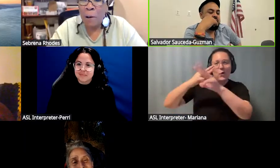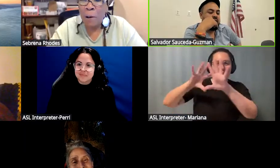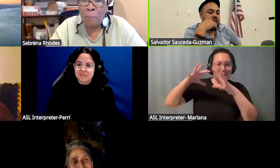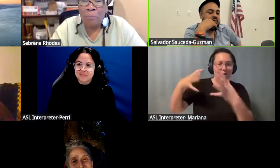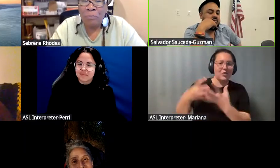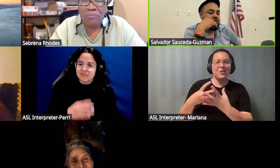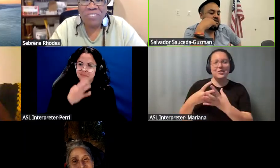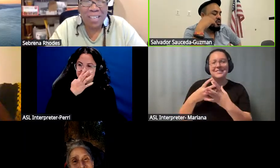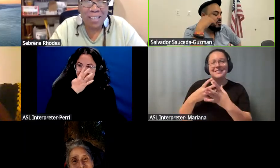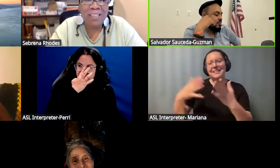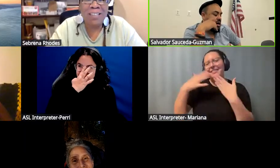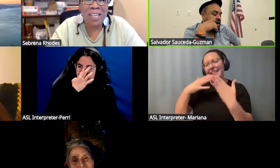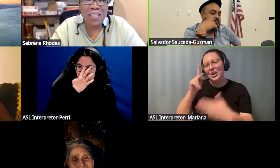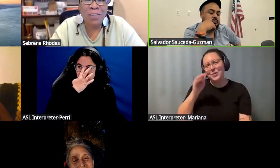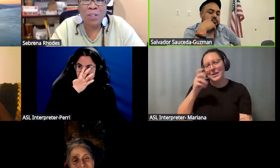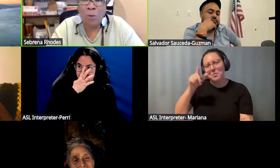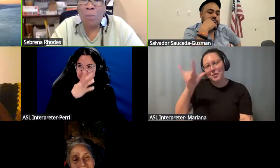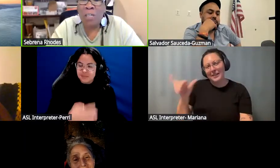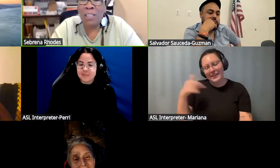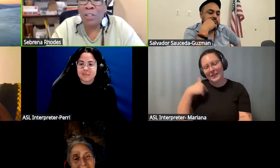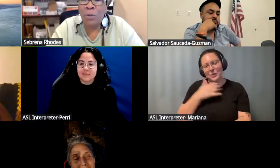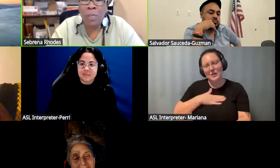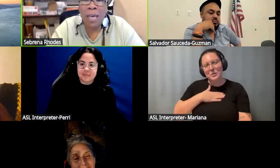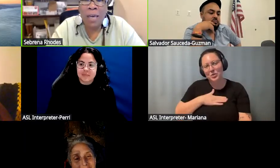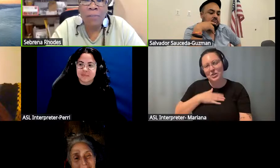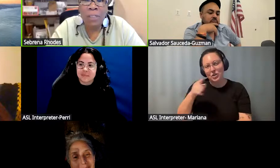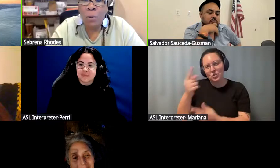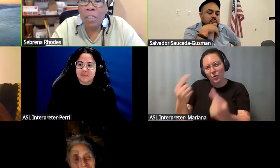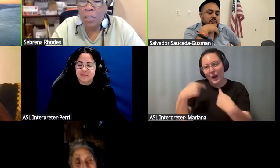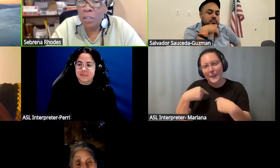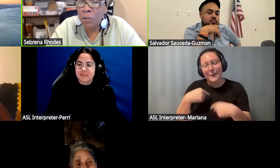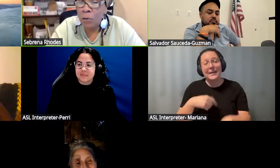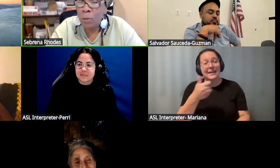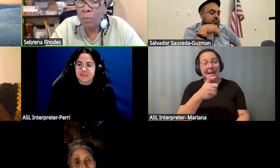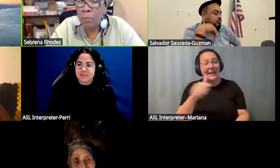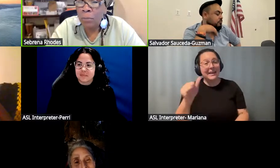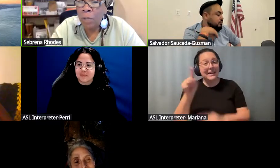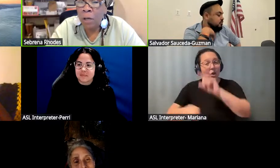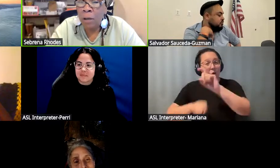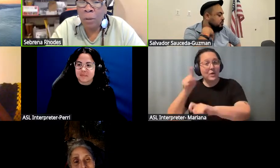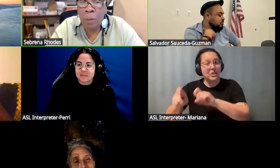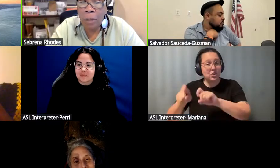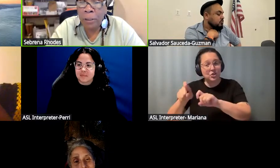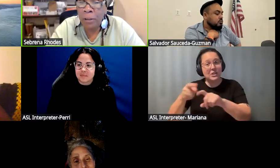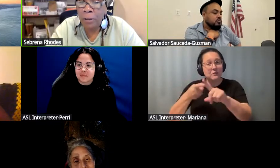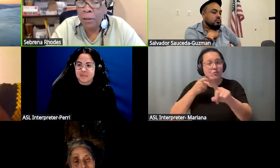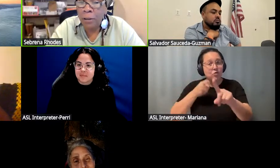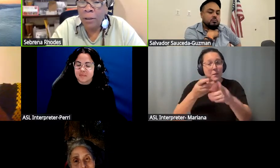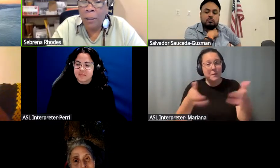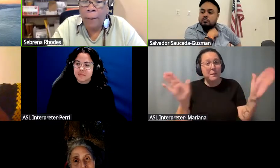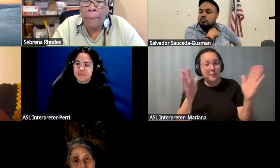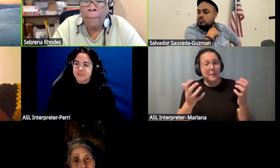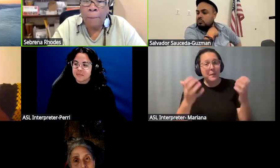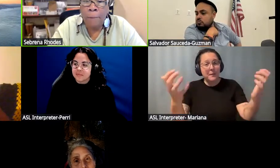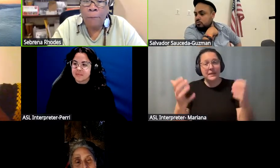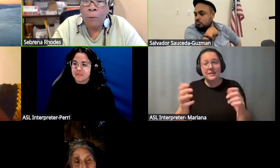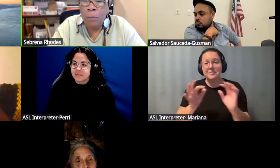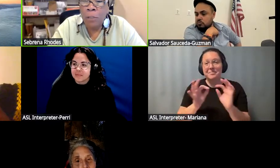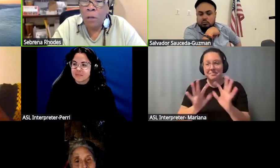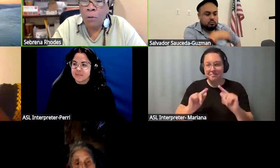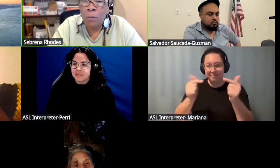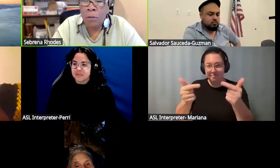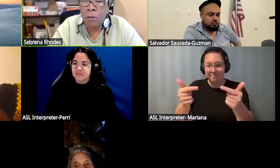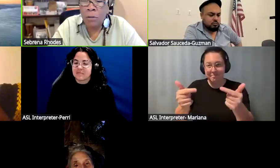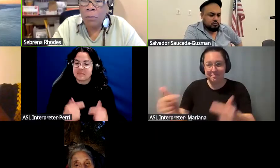Thank you, Um, Kimberly. We appreciate yes, you coming thank you out. so much. Do we have any questions from the public for